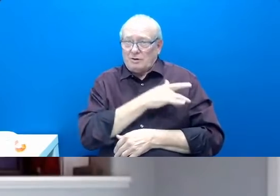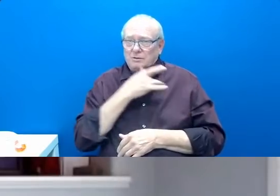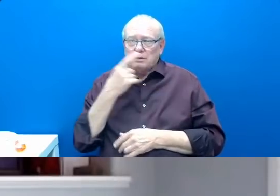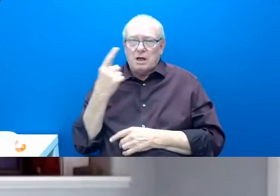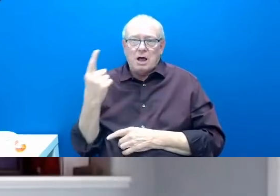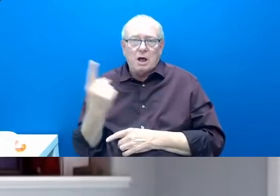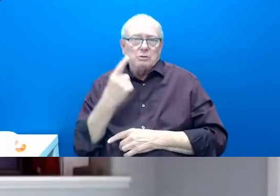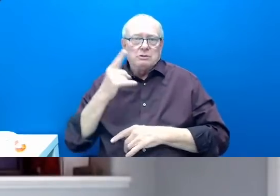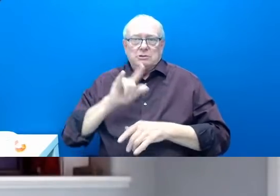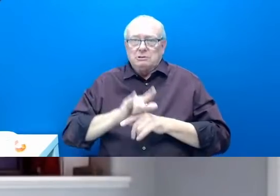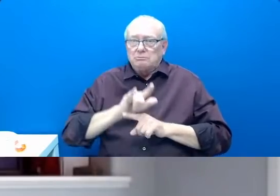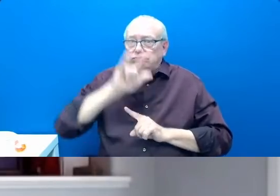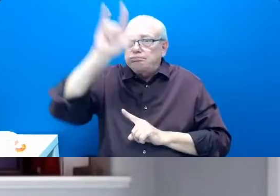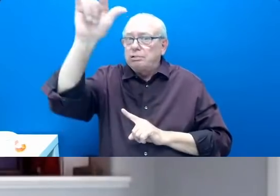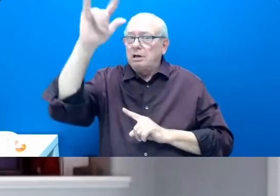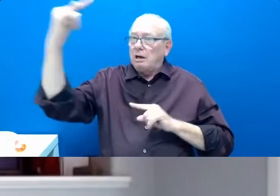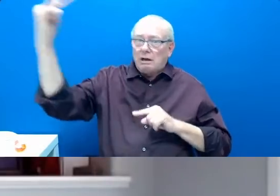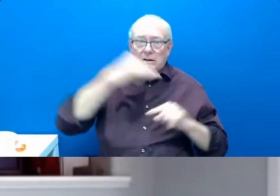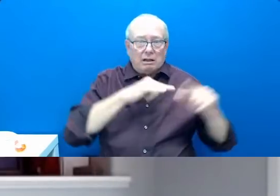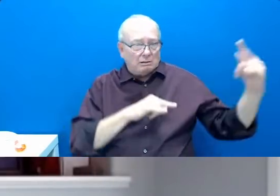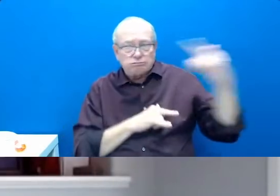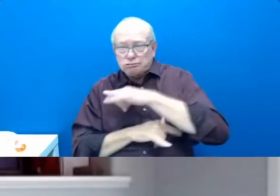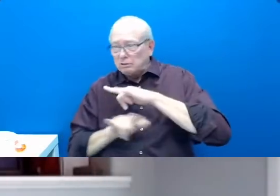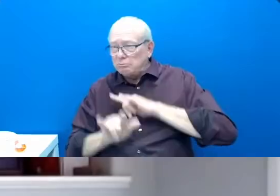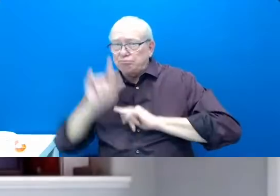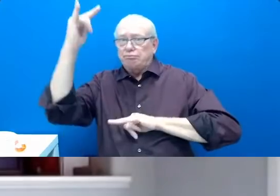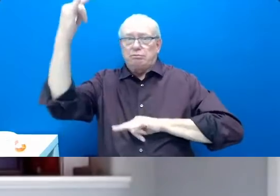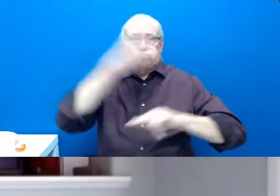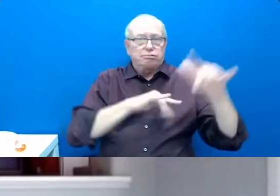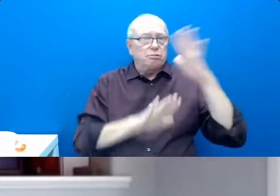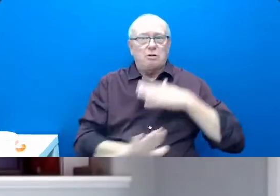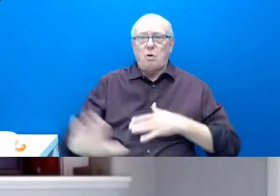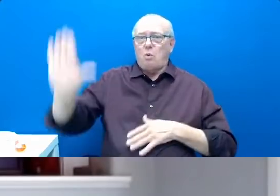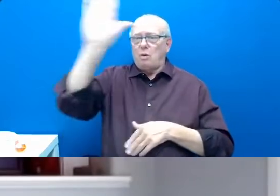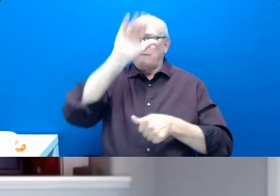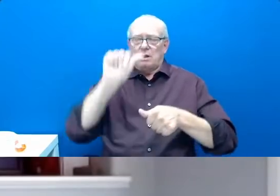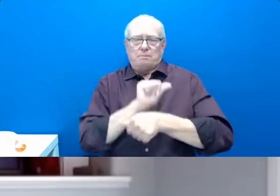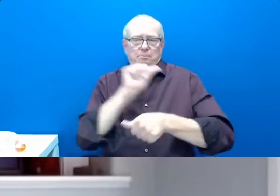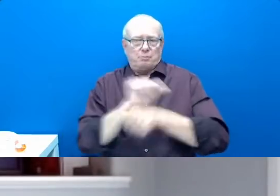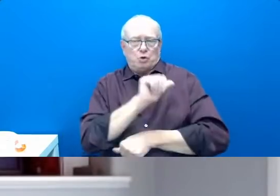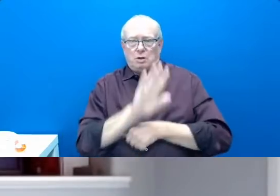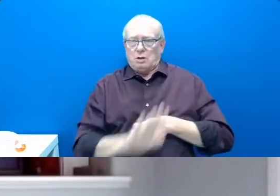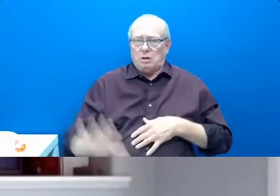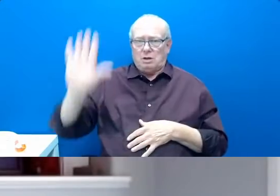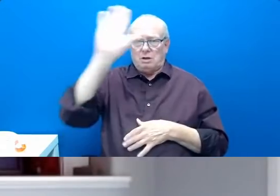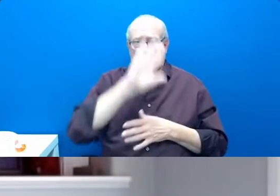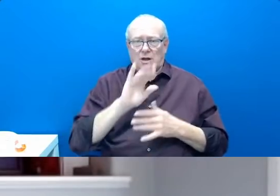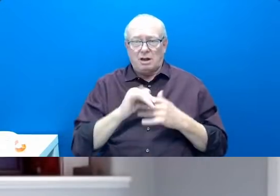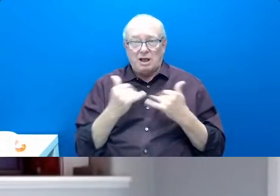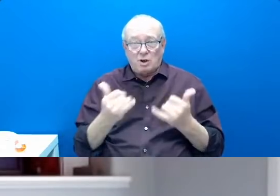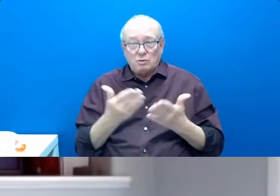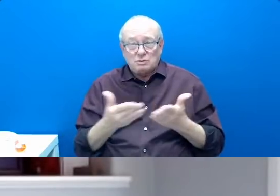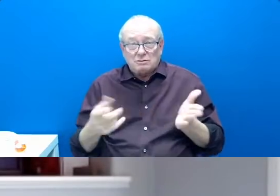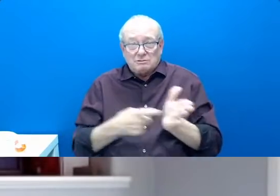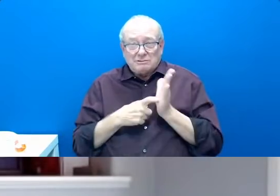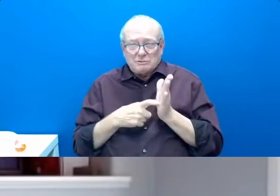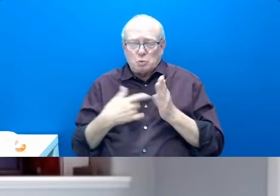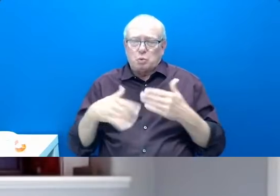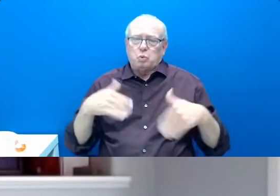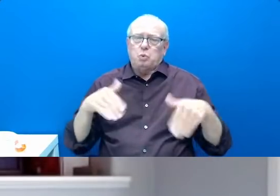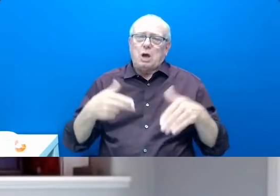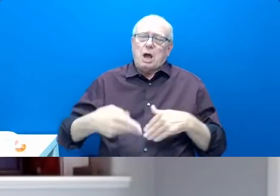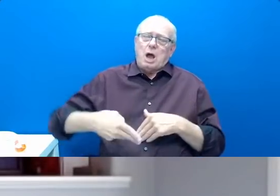all directions because of the geographic nature of our province. And so I think our current resource demands are really high,